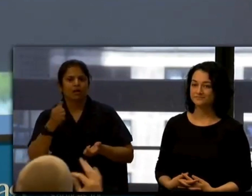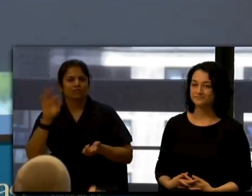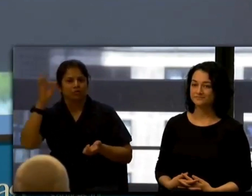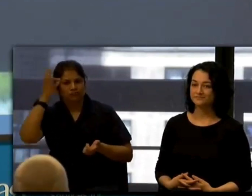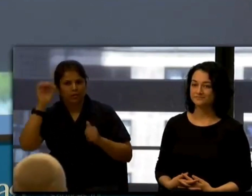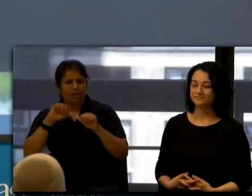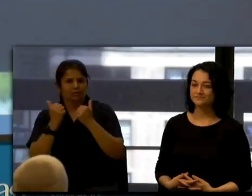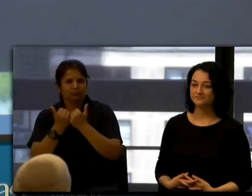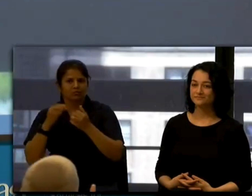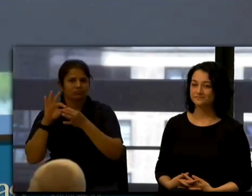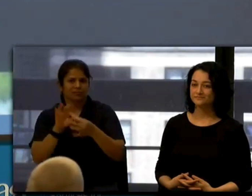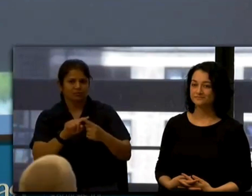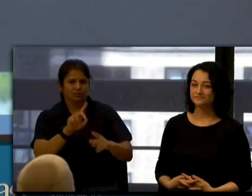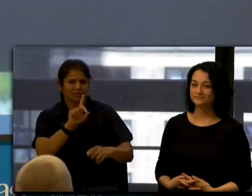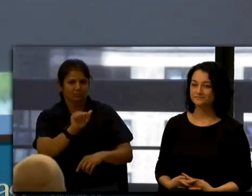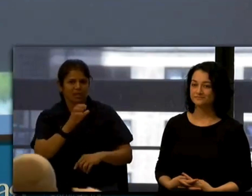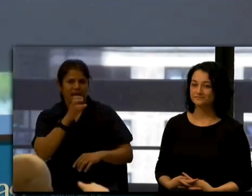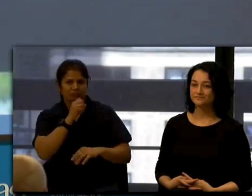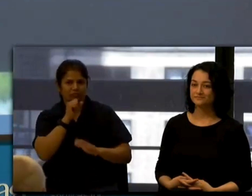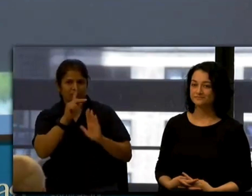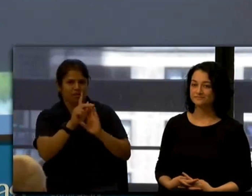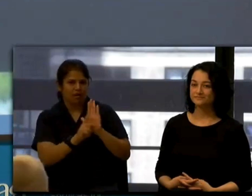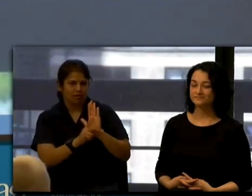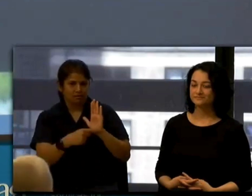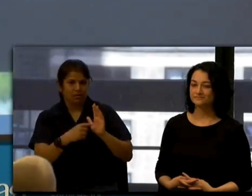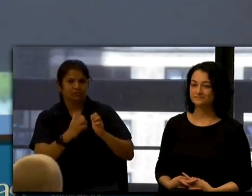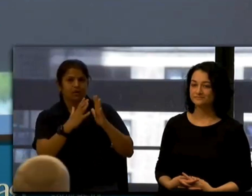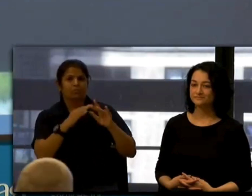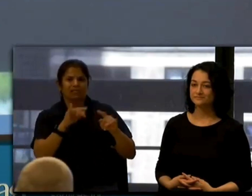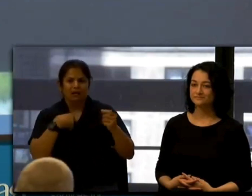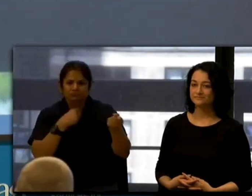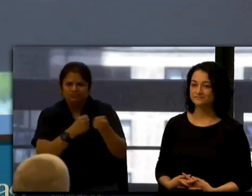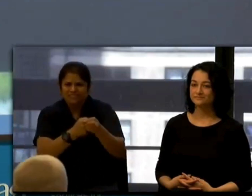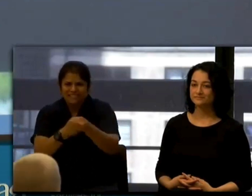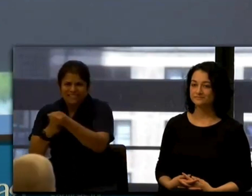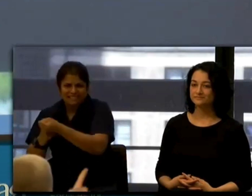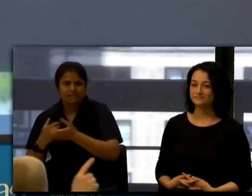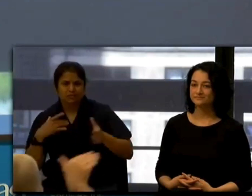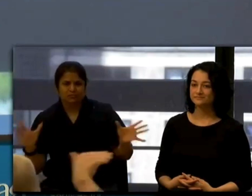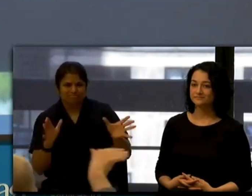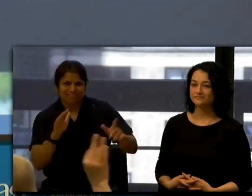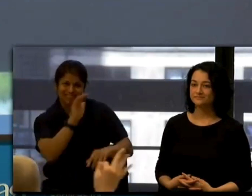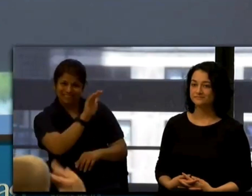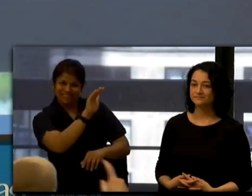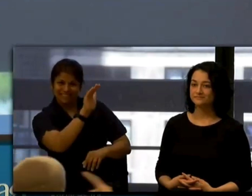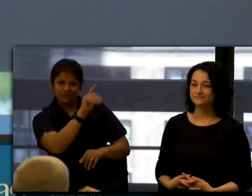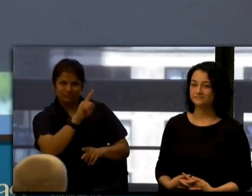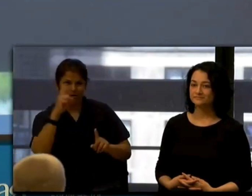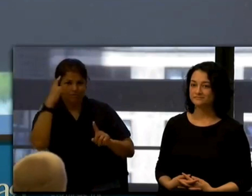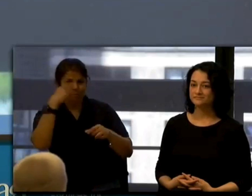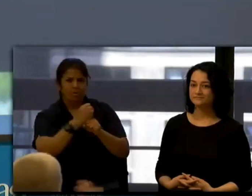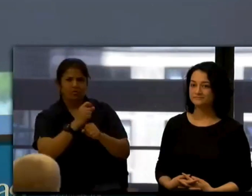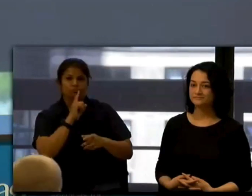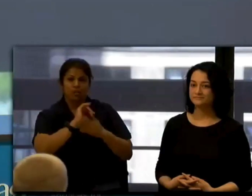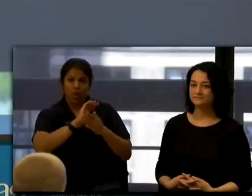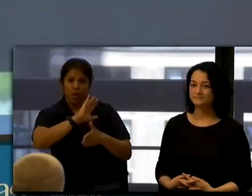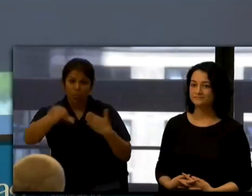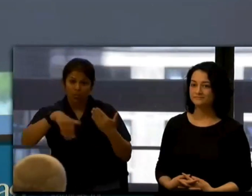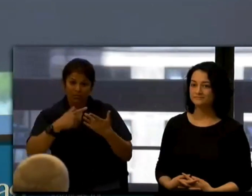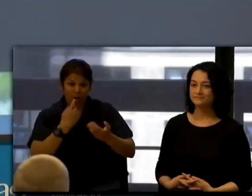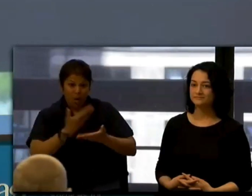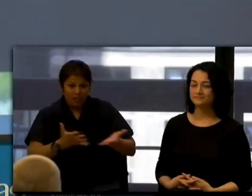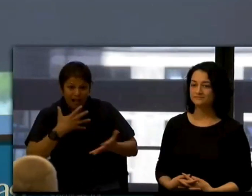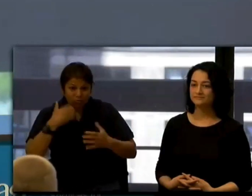aging policy, and we advocate within the federal government to ensure that the interests of older adults and people